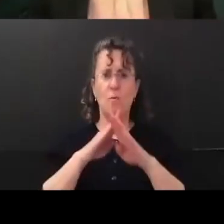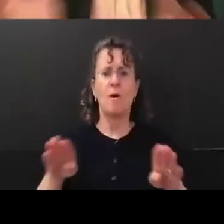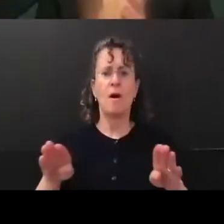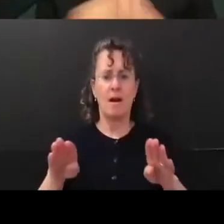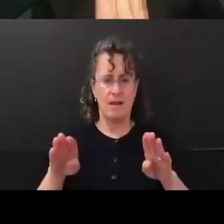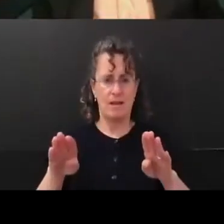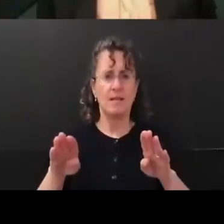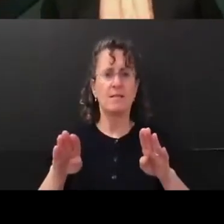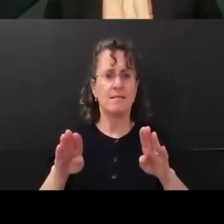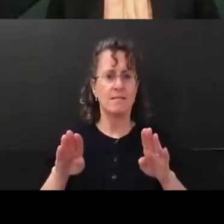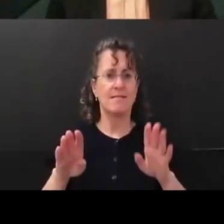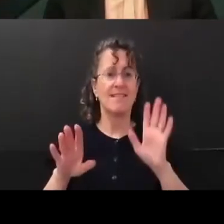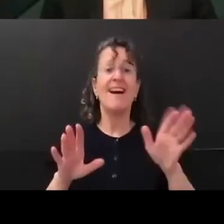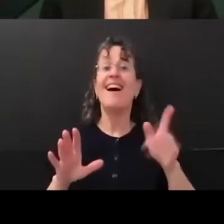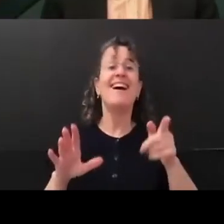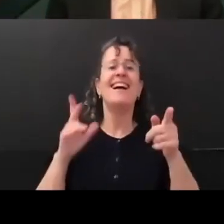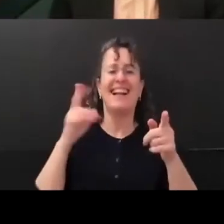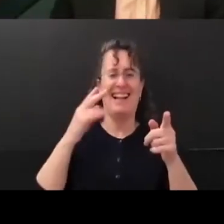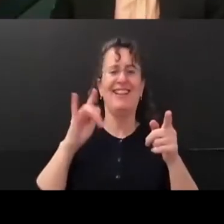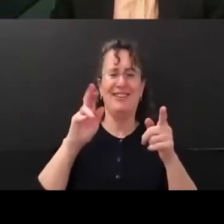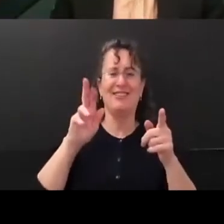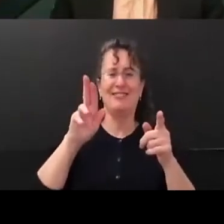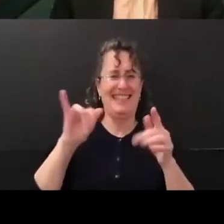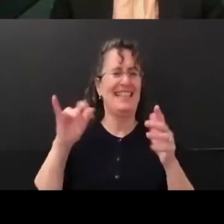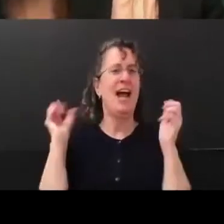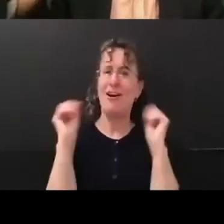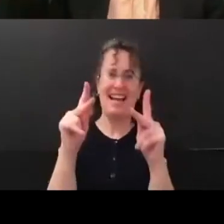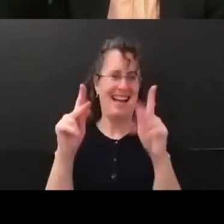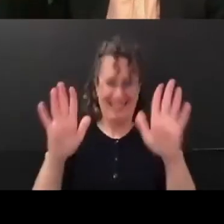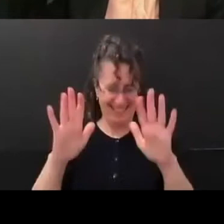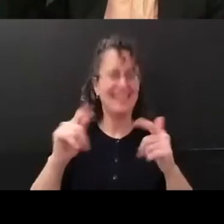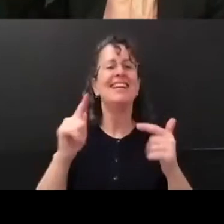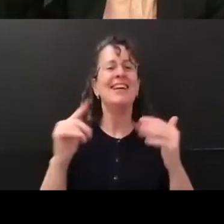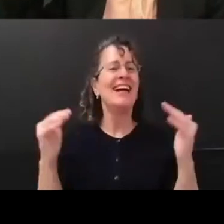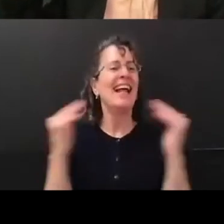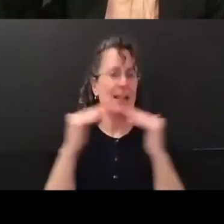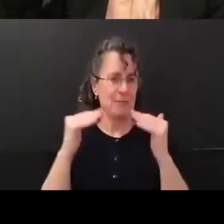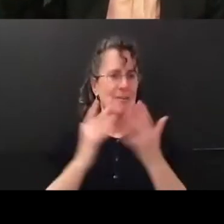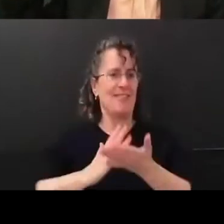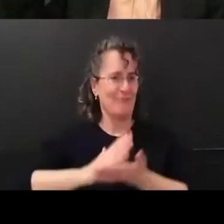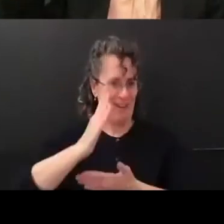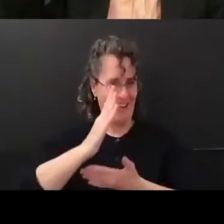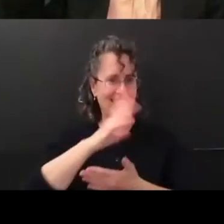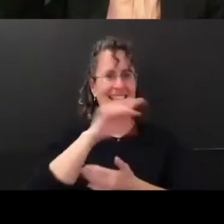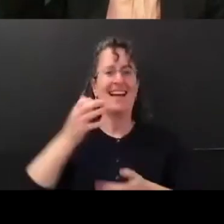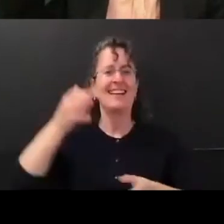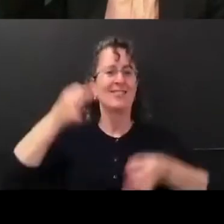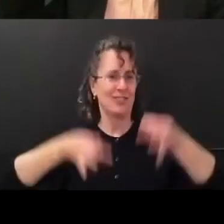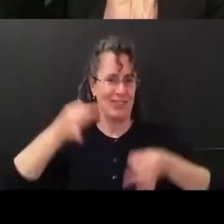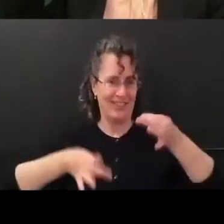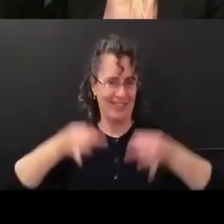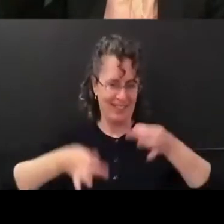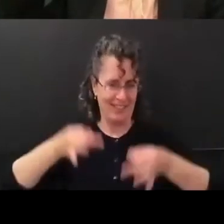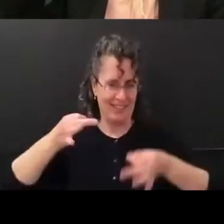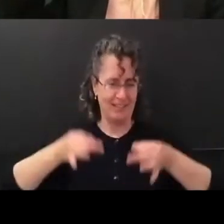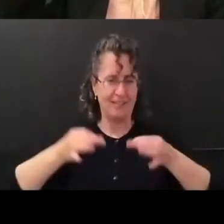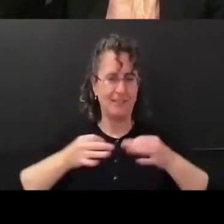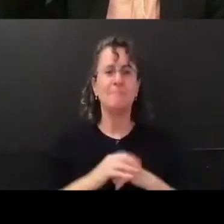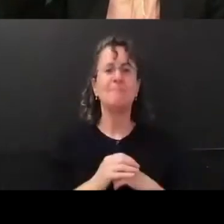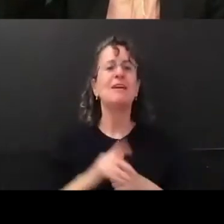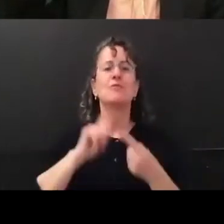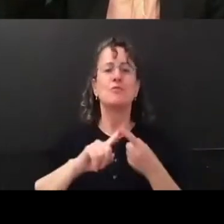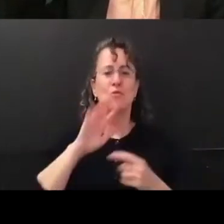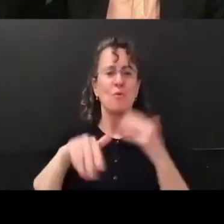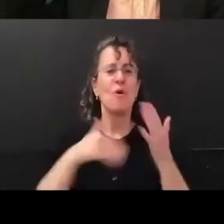All right, let's Okay. go. So do equal right Do equal right and justice and justice to all